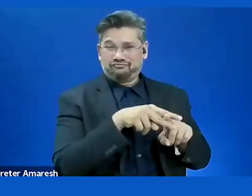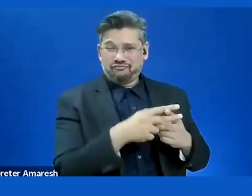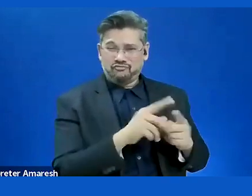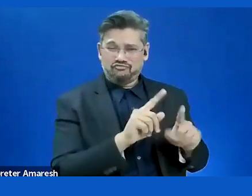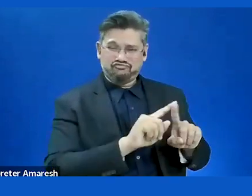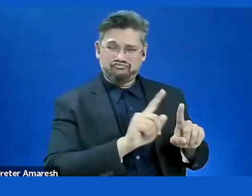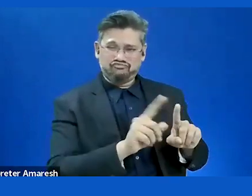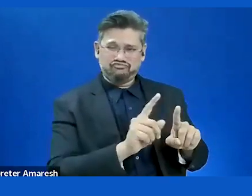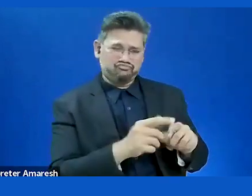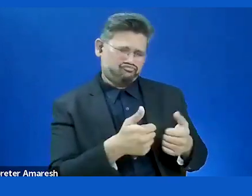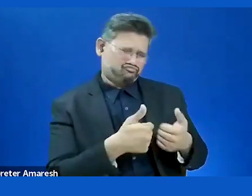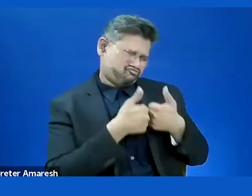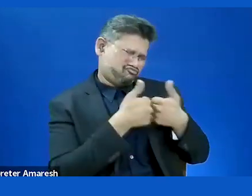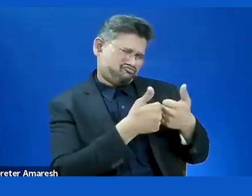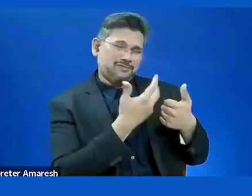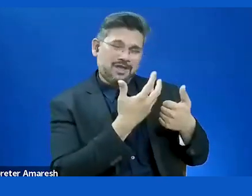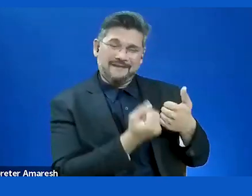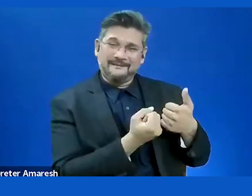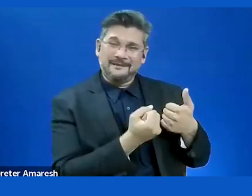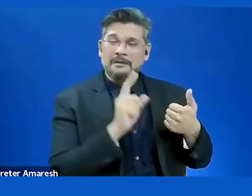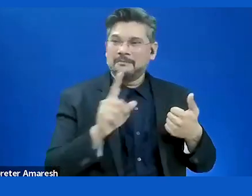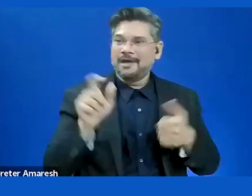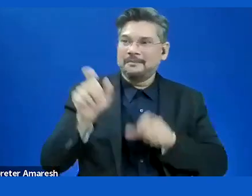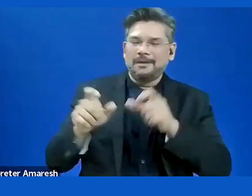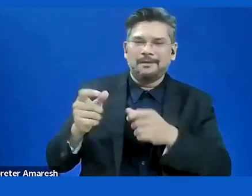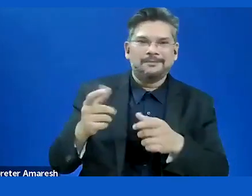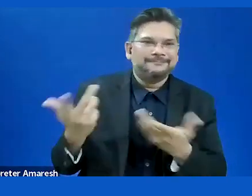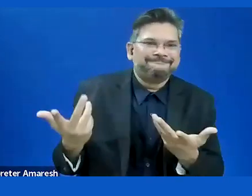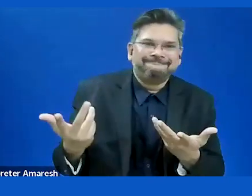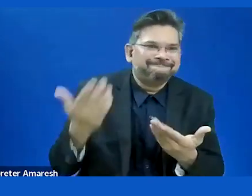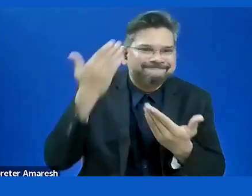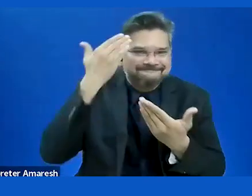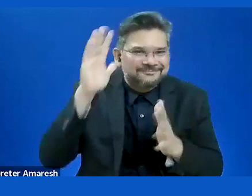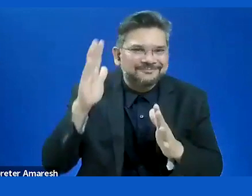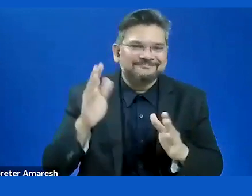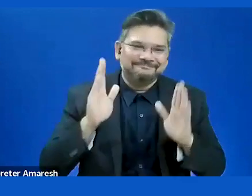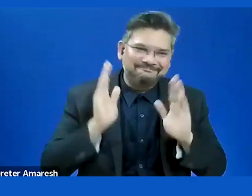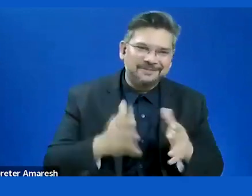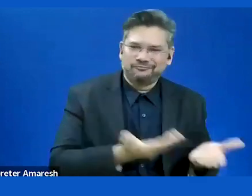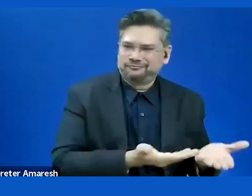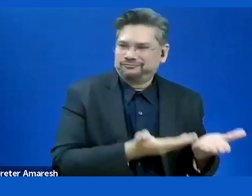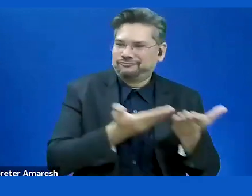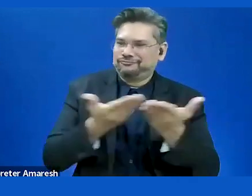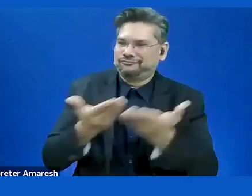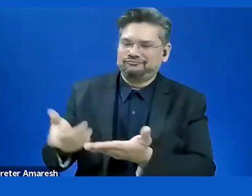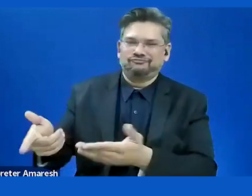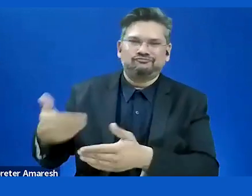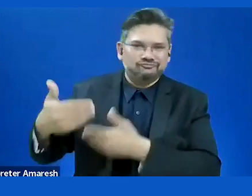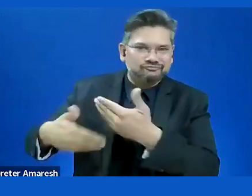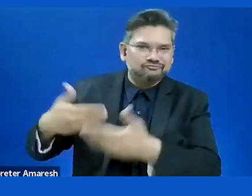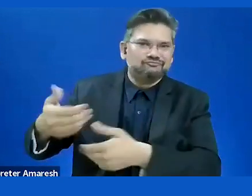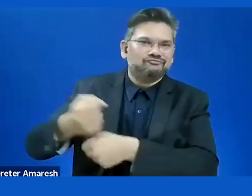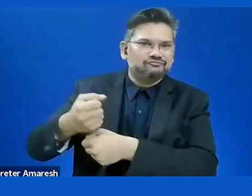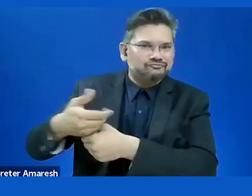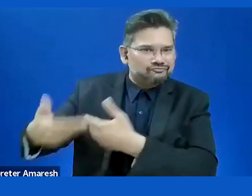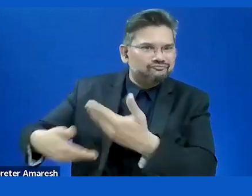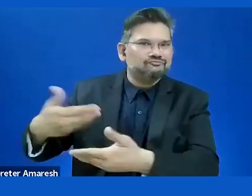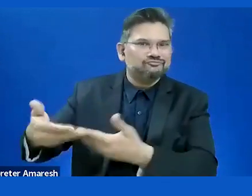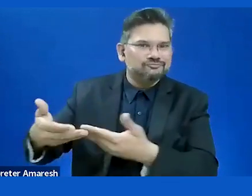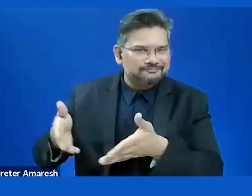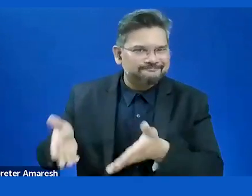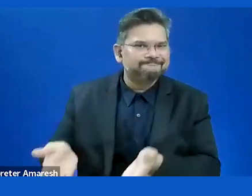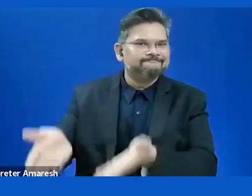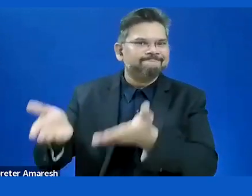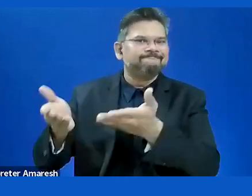that everyone uses them in the right way. So that is a tricky question on how we make people aware and make that